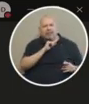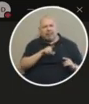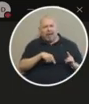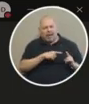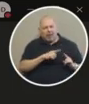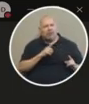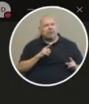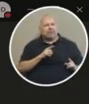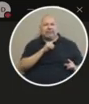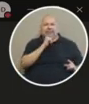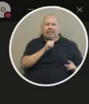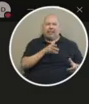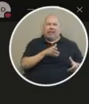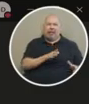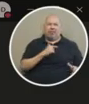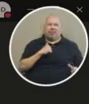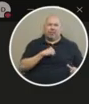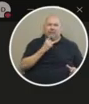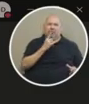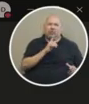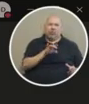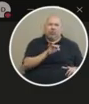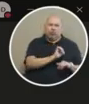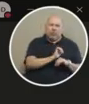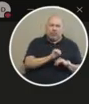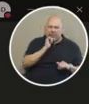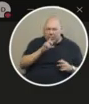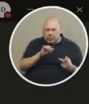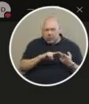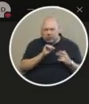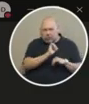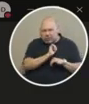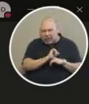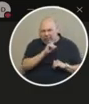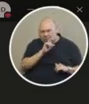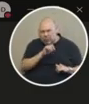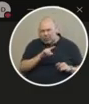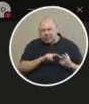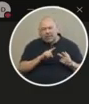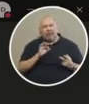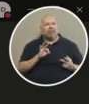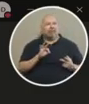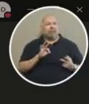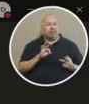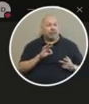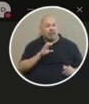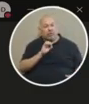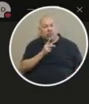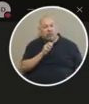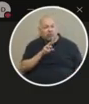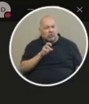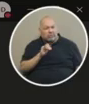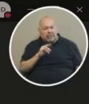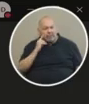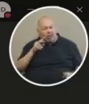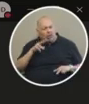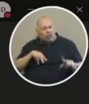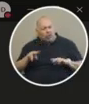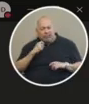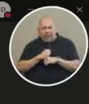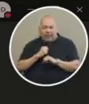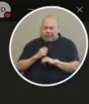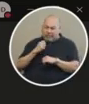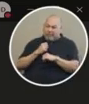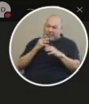about not allowing somebody to do their job or not do their job, but it's a question of oversight and making sure that we're all in these decisions